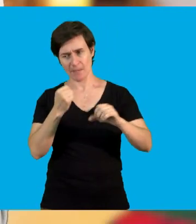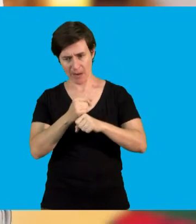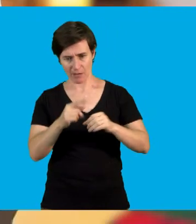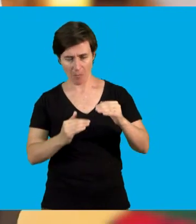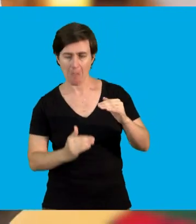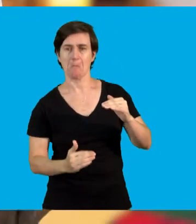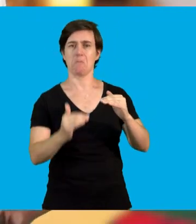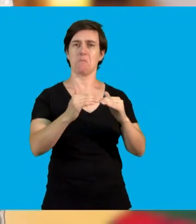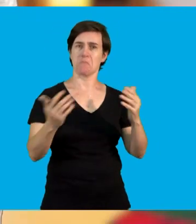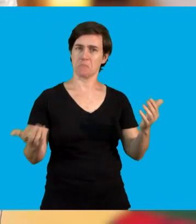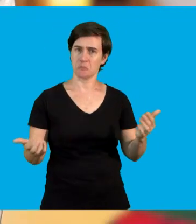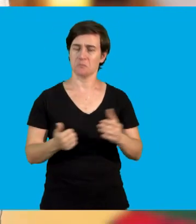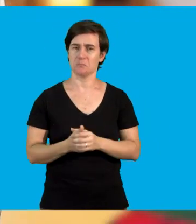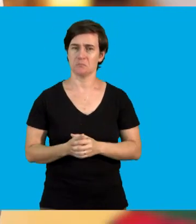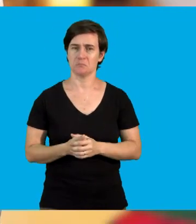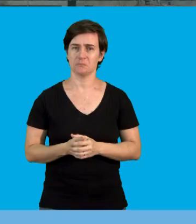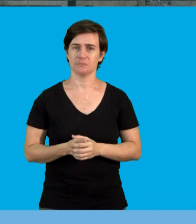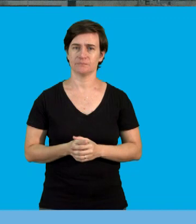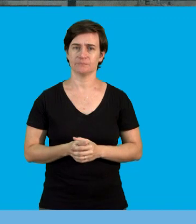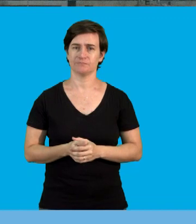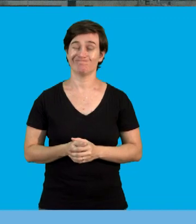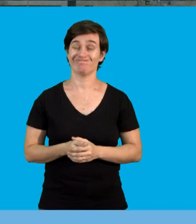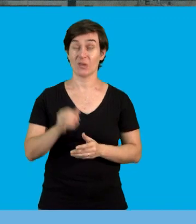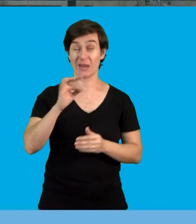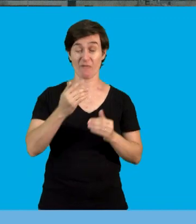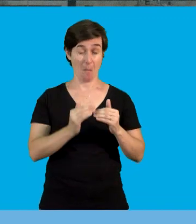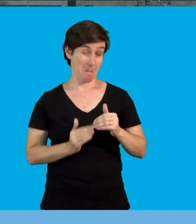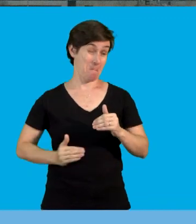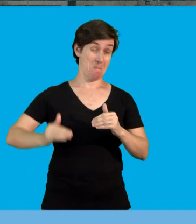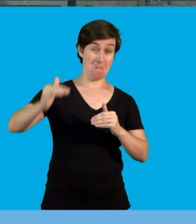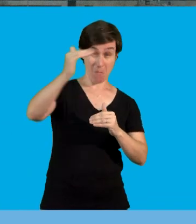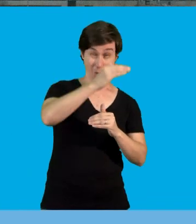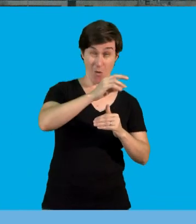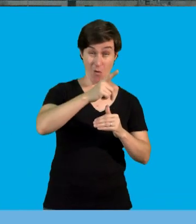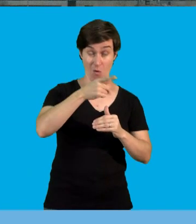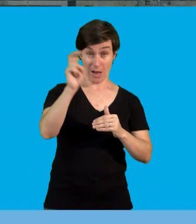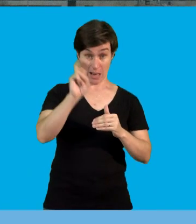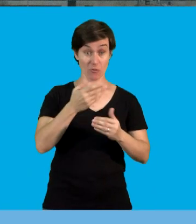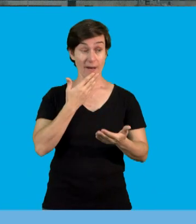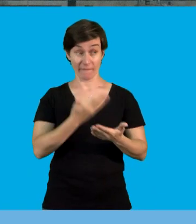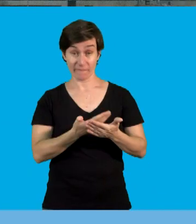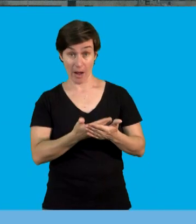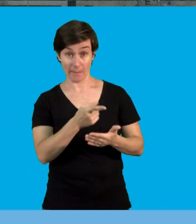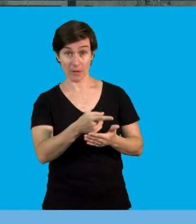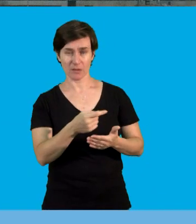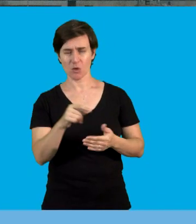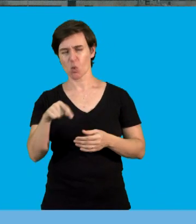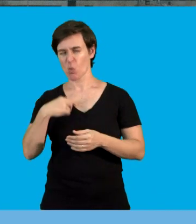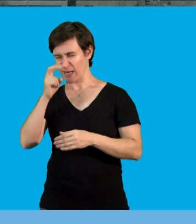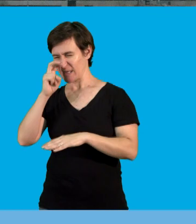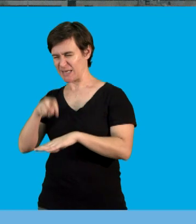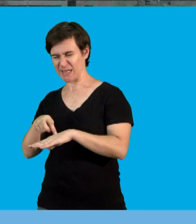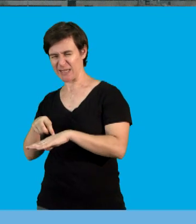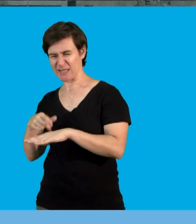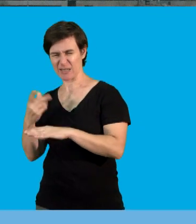in order for us to be able to use it. So if more electricity than needed is available, so if it happens